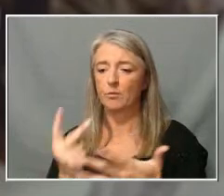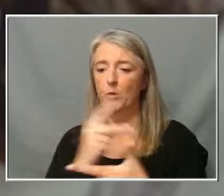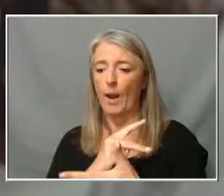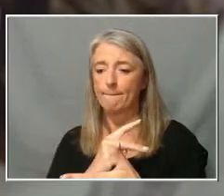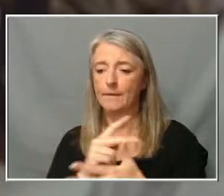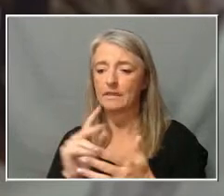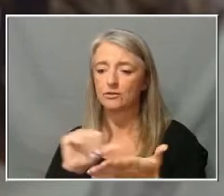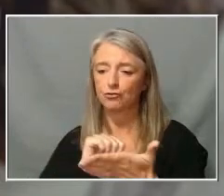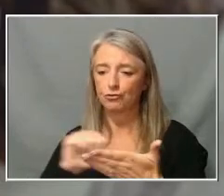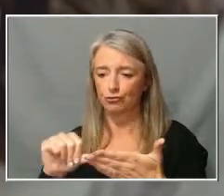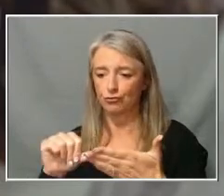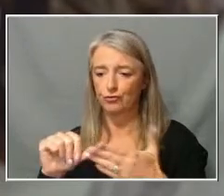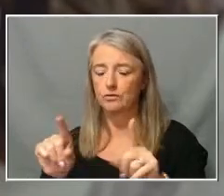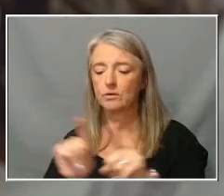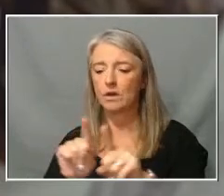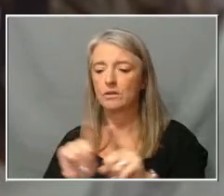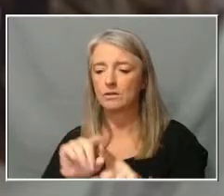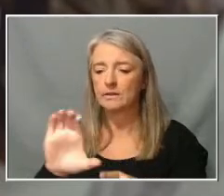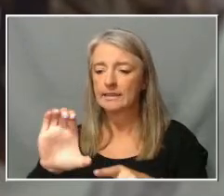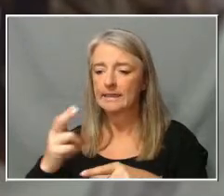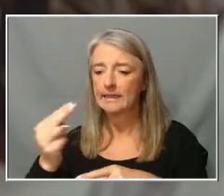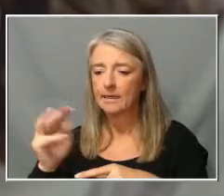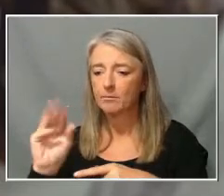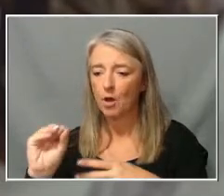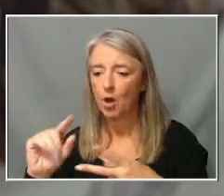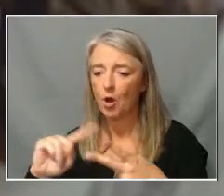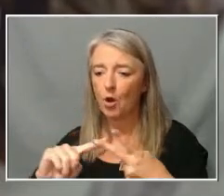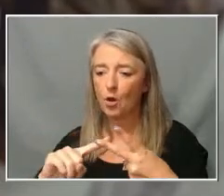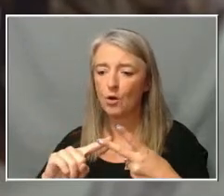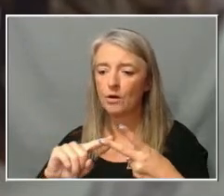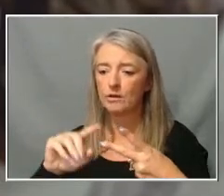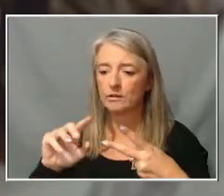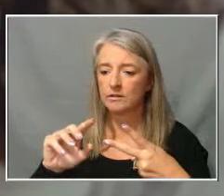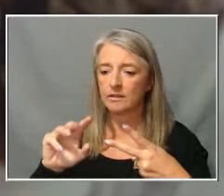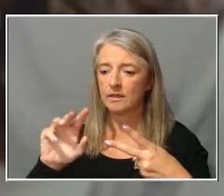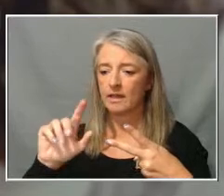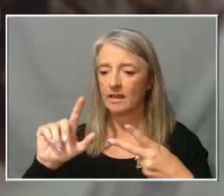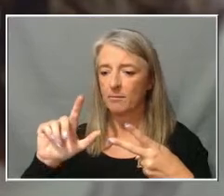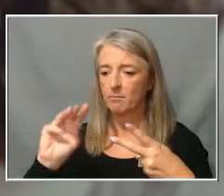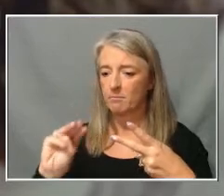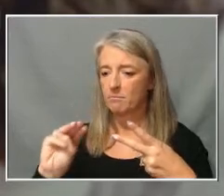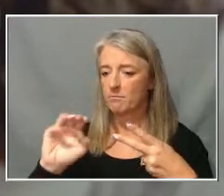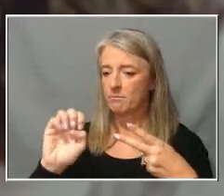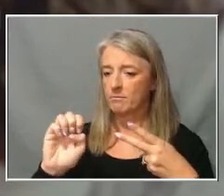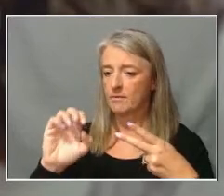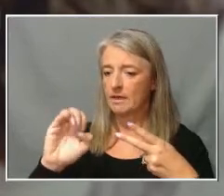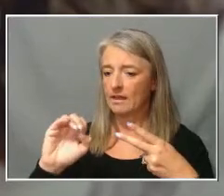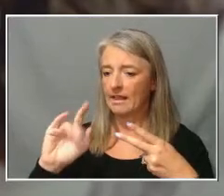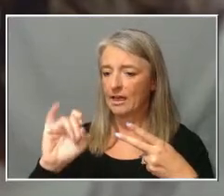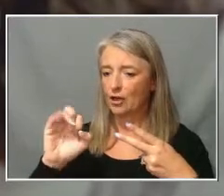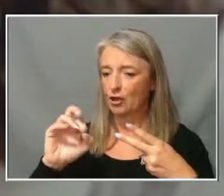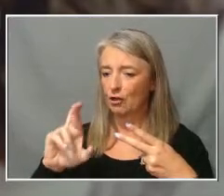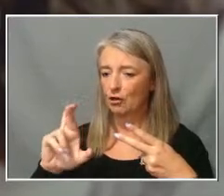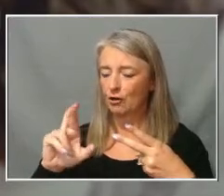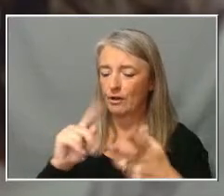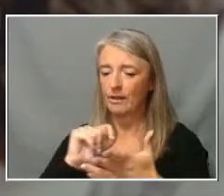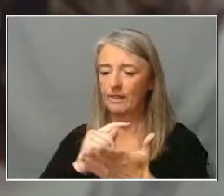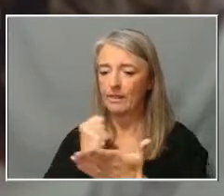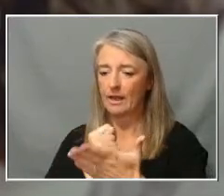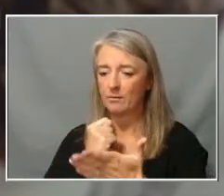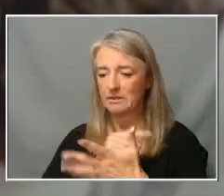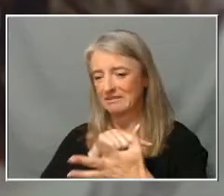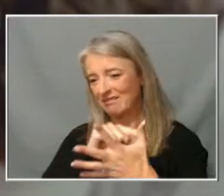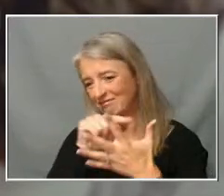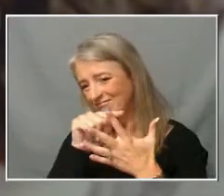but we do use both chemotherapy, targeted molecular therapy, immunotherapy, and a whole slew of other types